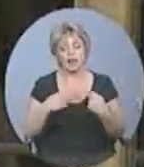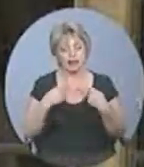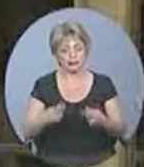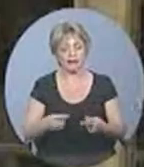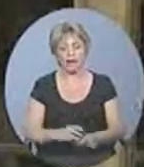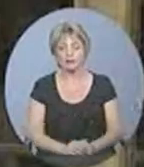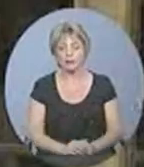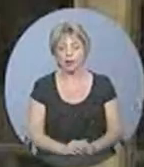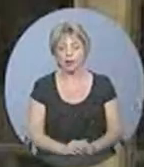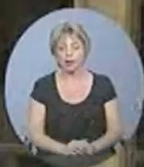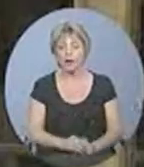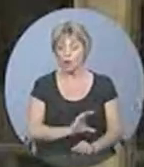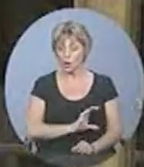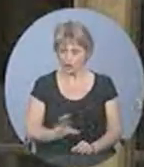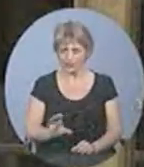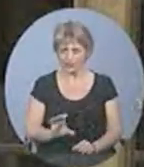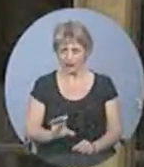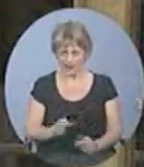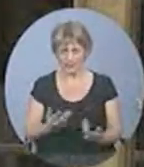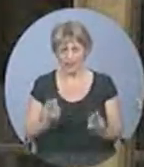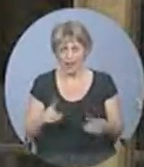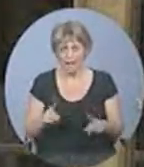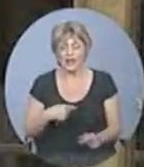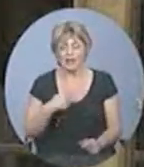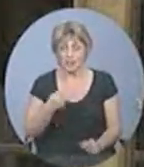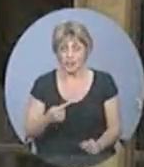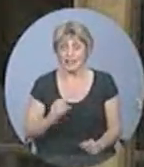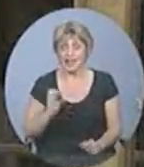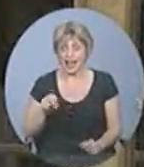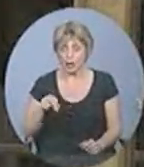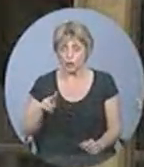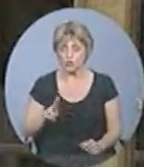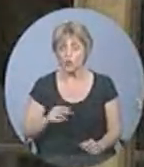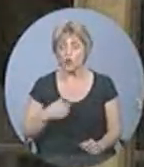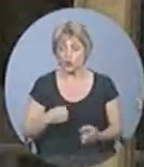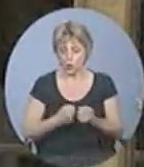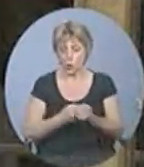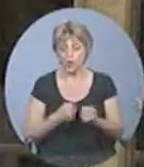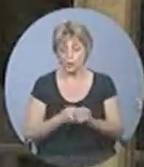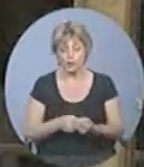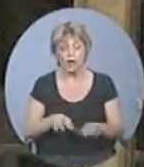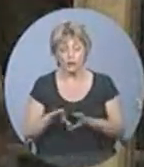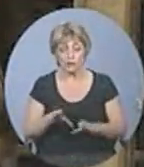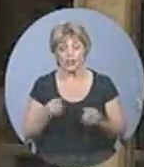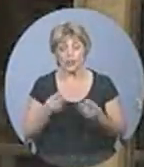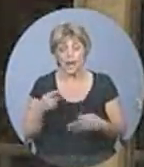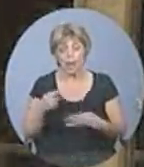the declaration without conditions, and will a formal date for its adoption by Canada be announced? Yeah.